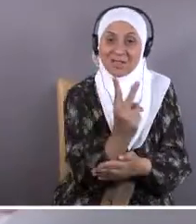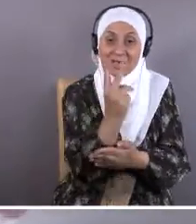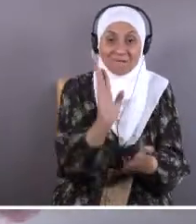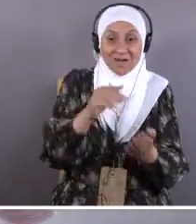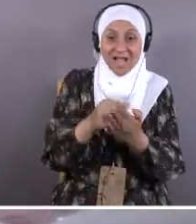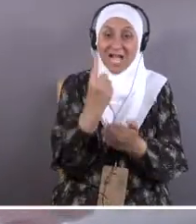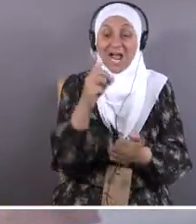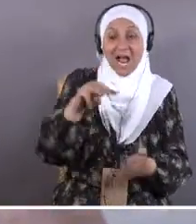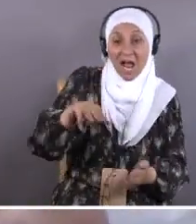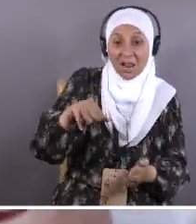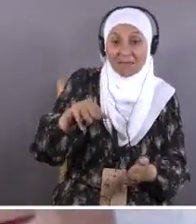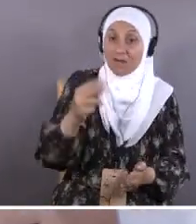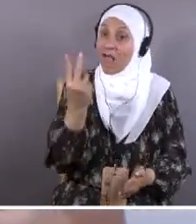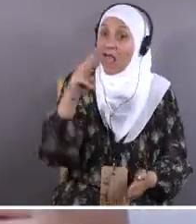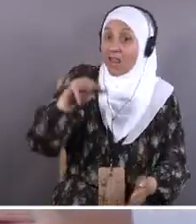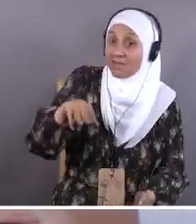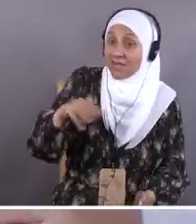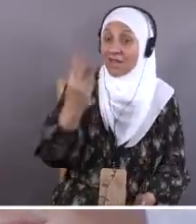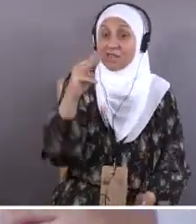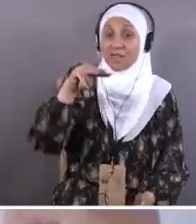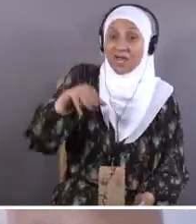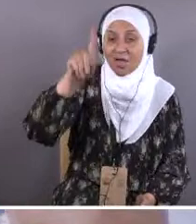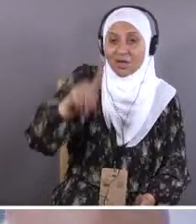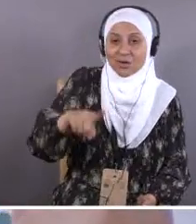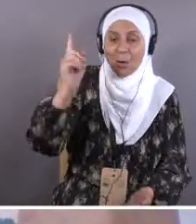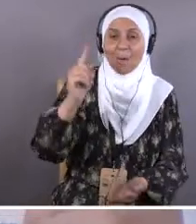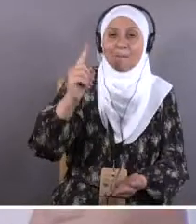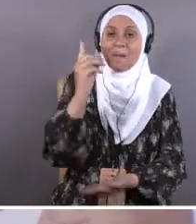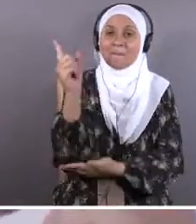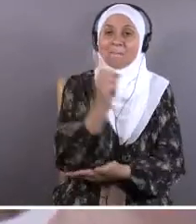in this hall is able to plant